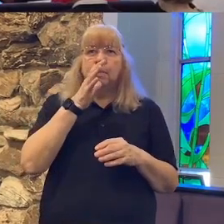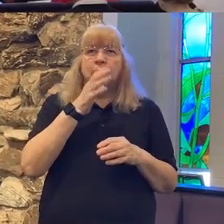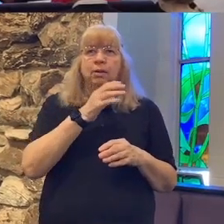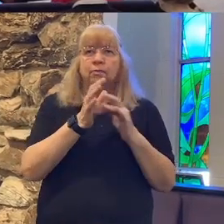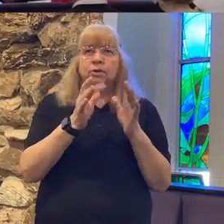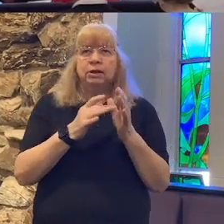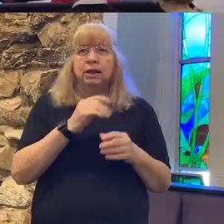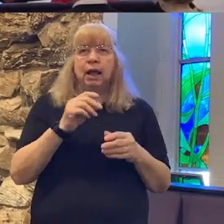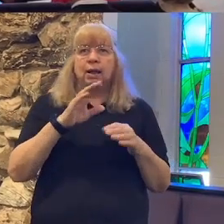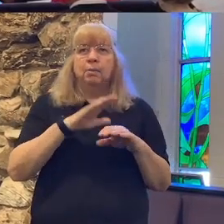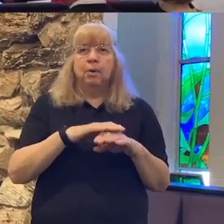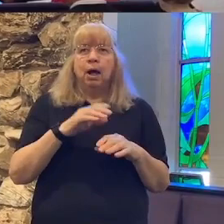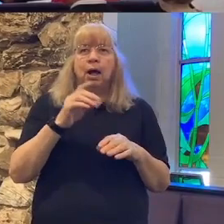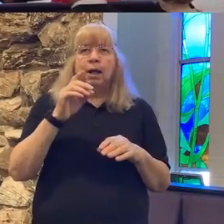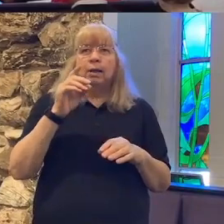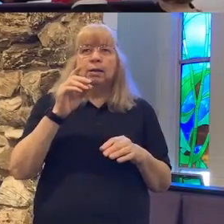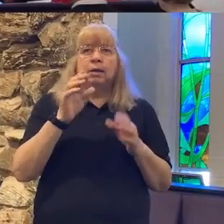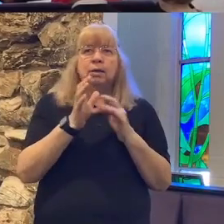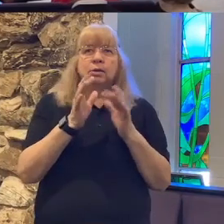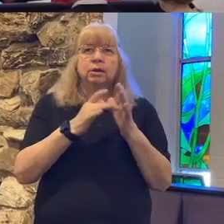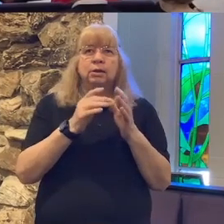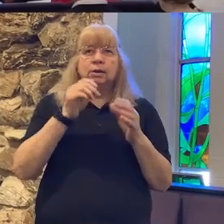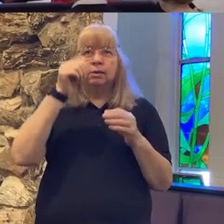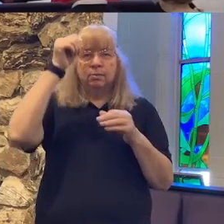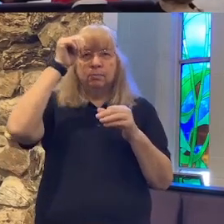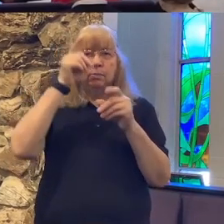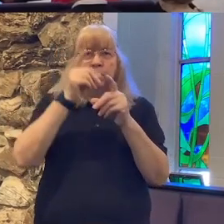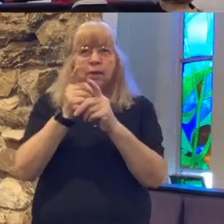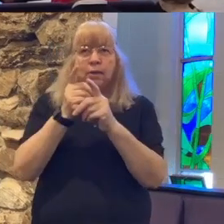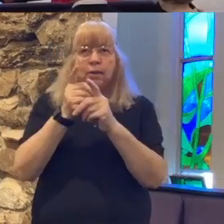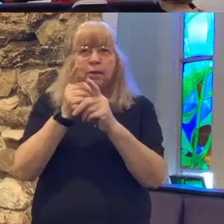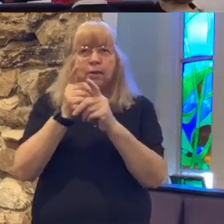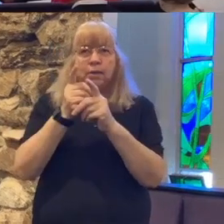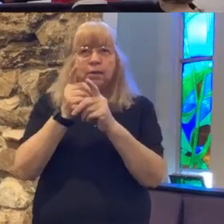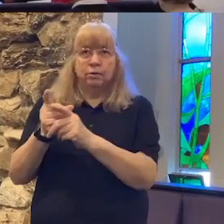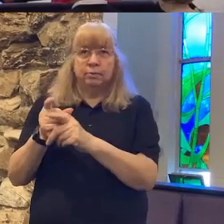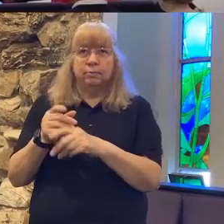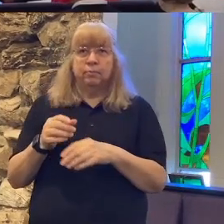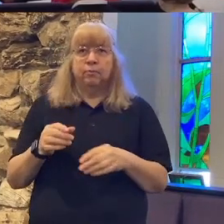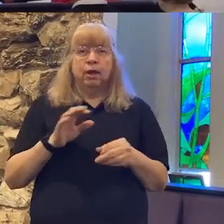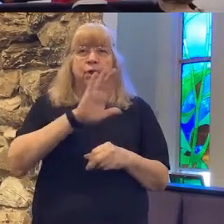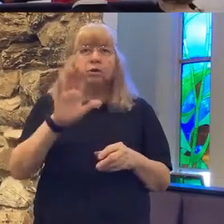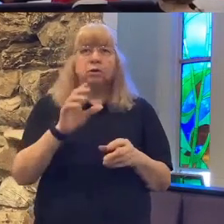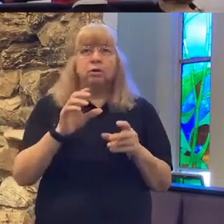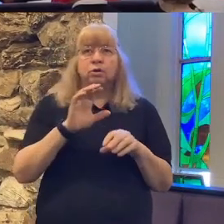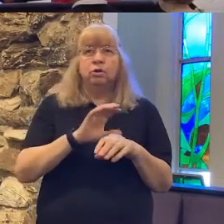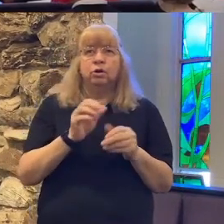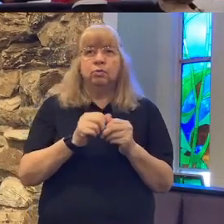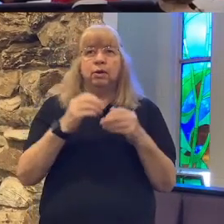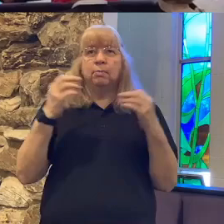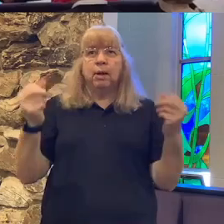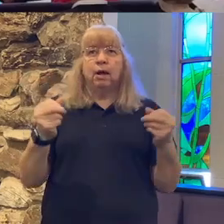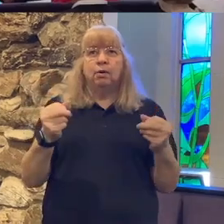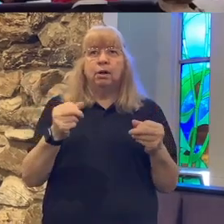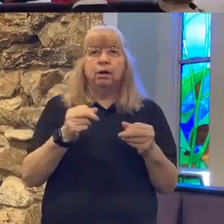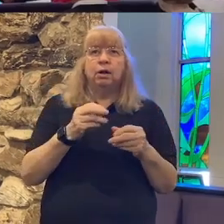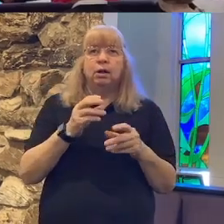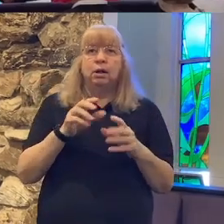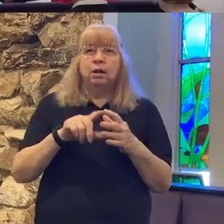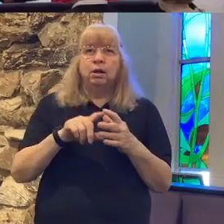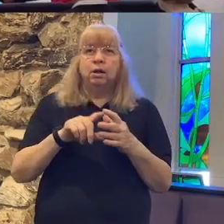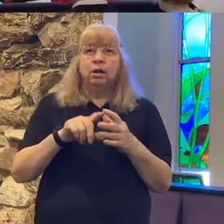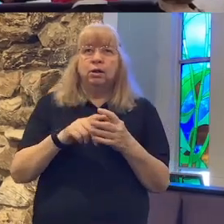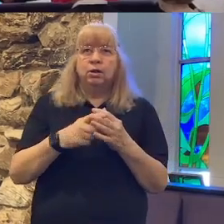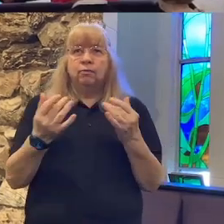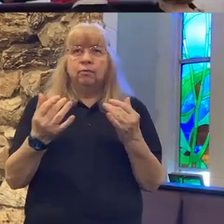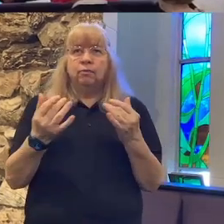Jesus, and upon his brothers. Fill your church with power. Kindle flaming hearts within